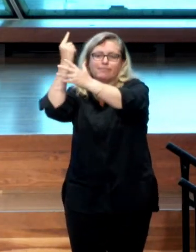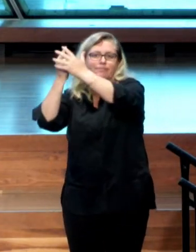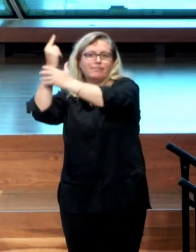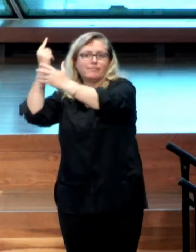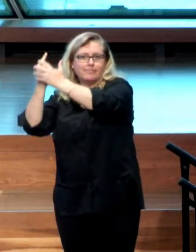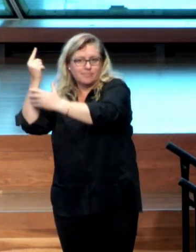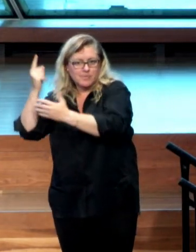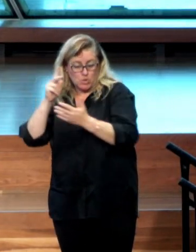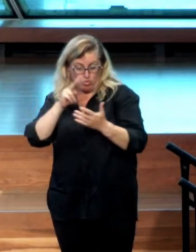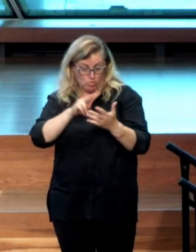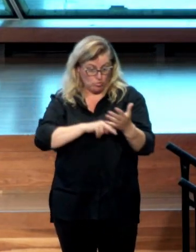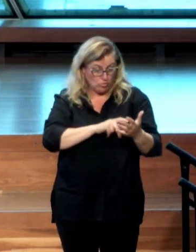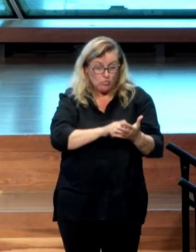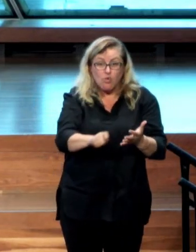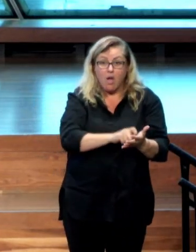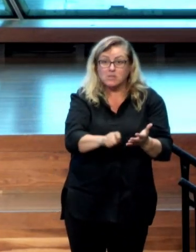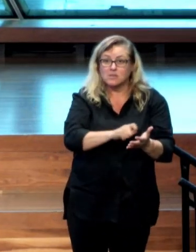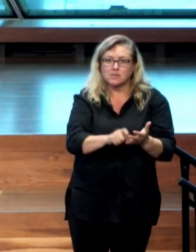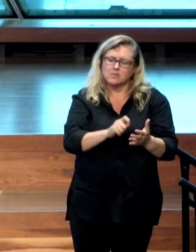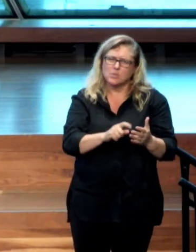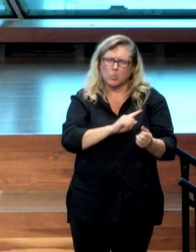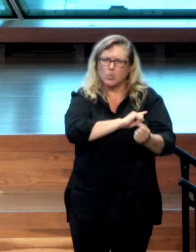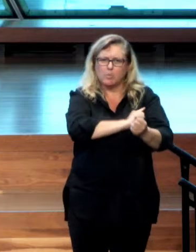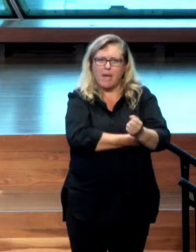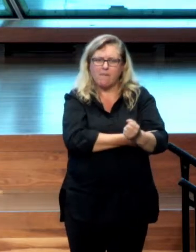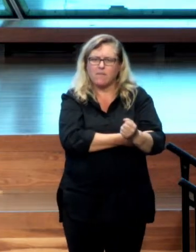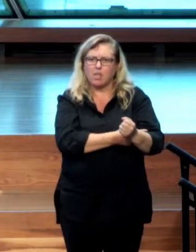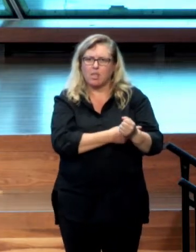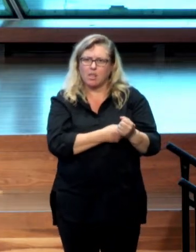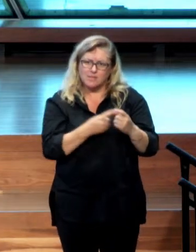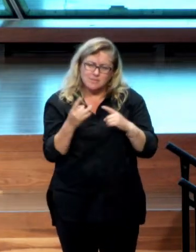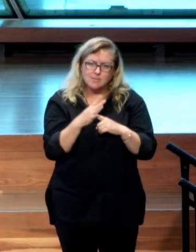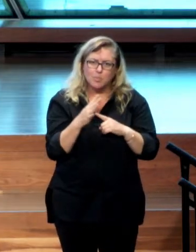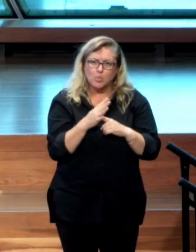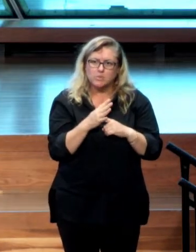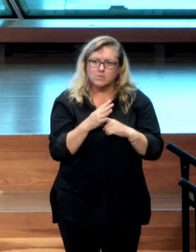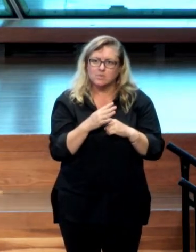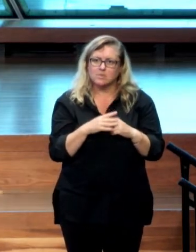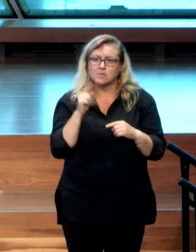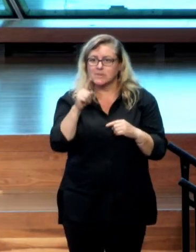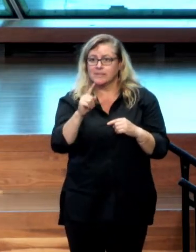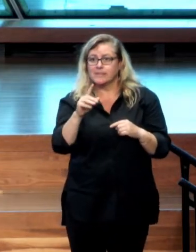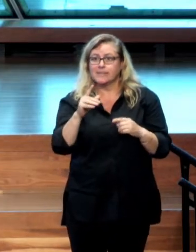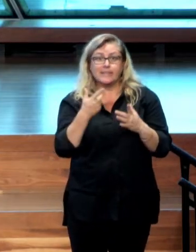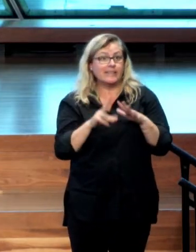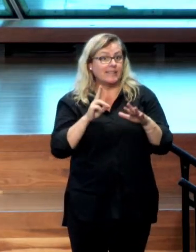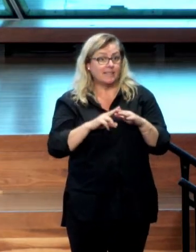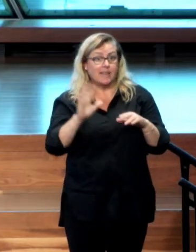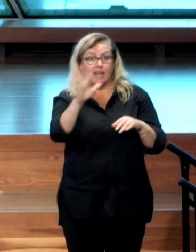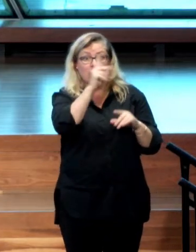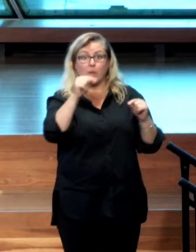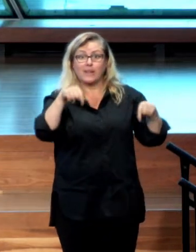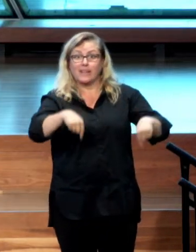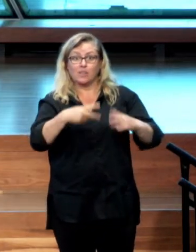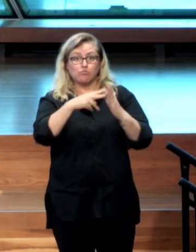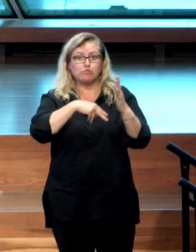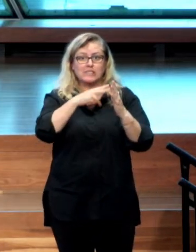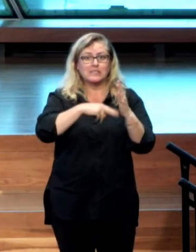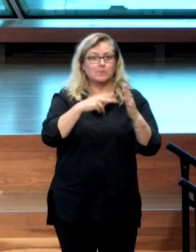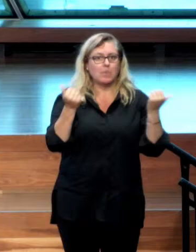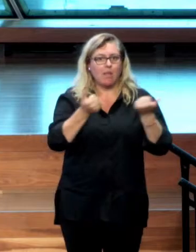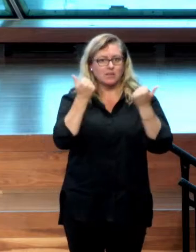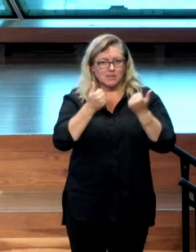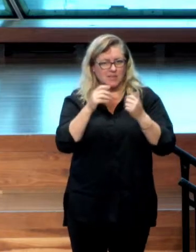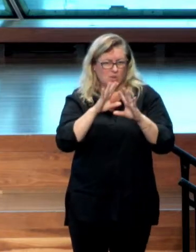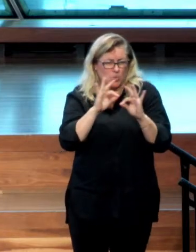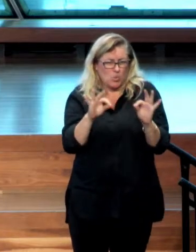incredibly powerful, and it matters. I'm sure everyone here tonight is an avid reader, if not a writer, and you don't need to be convinced about the value of